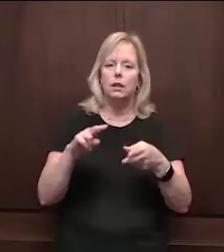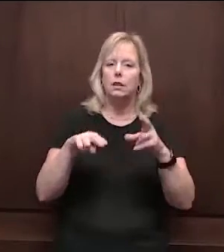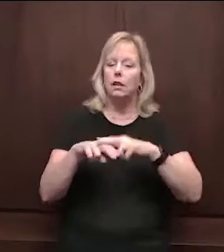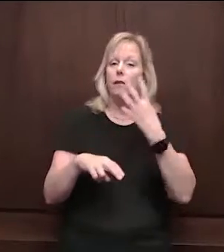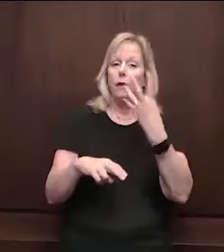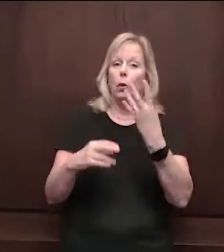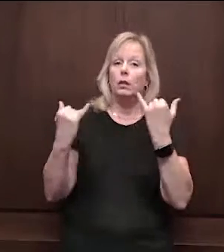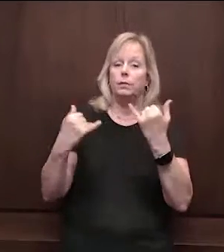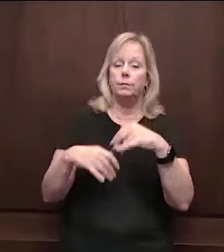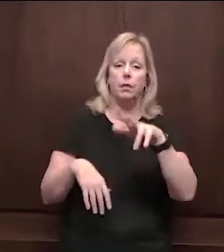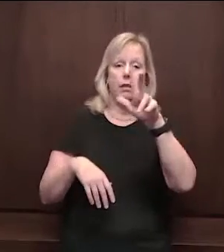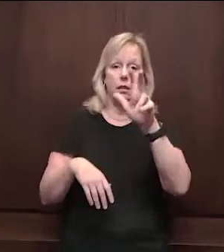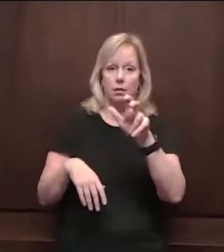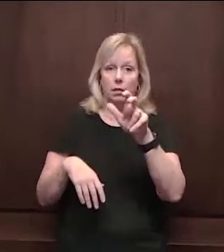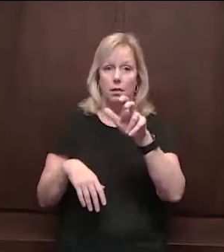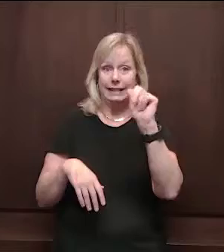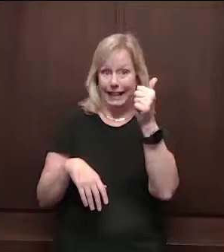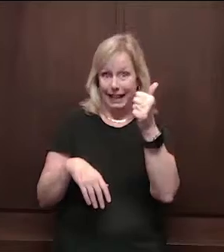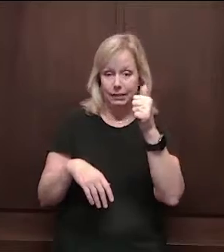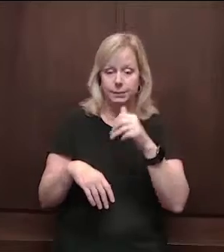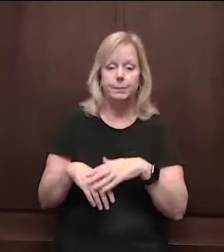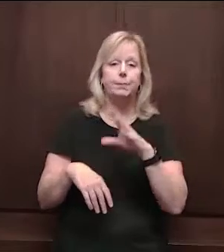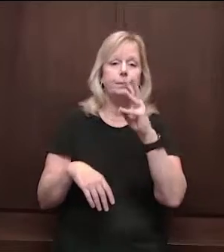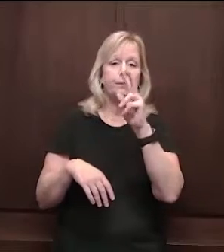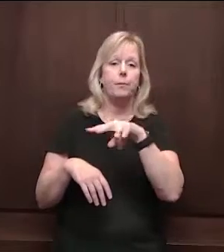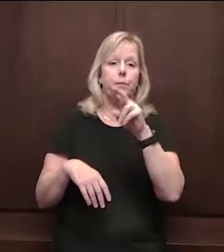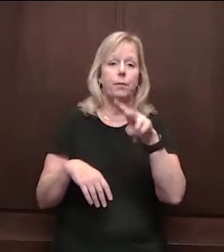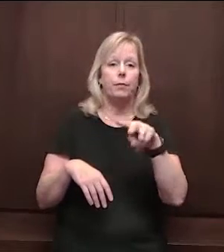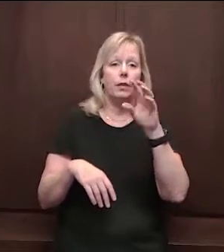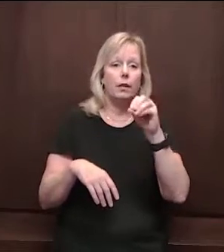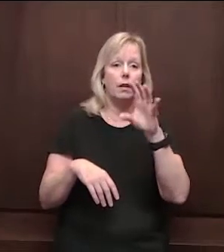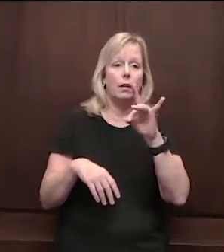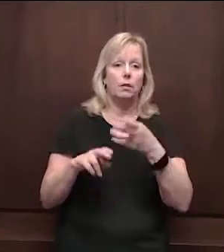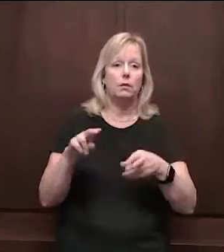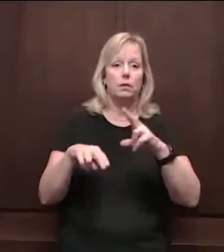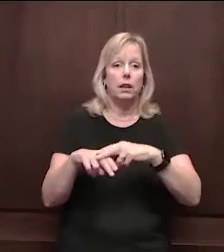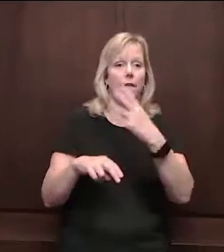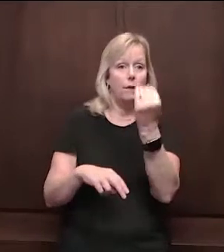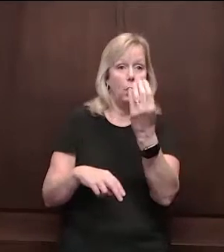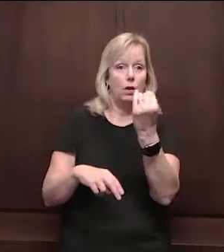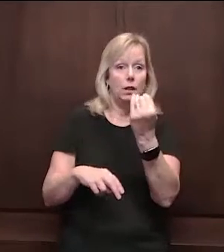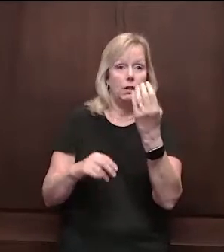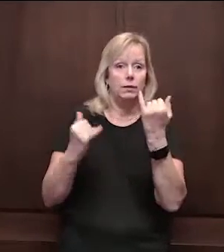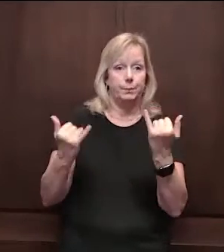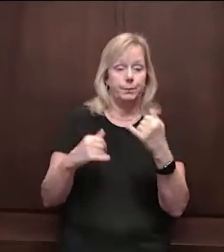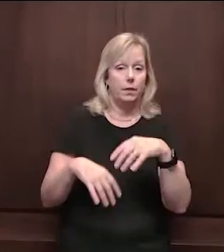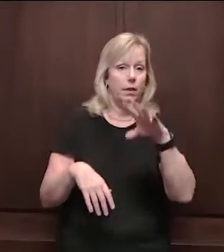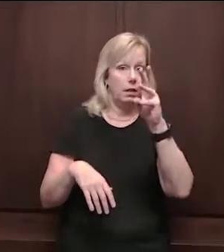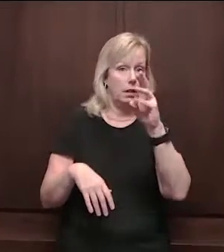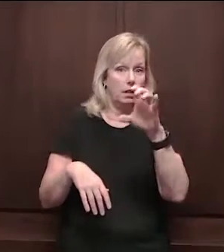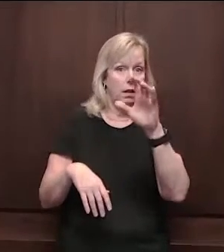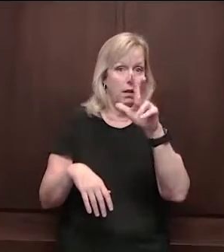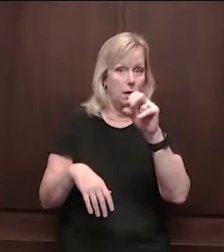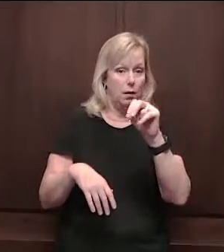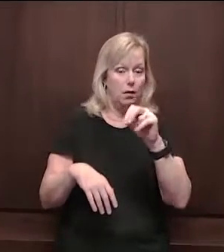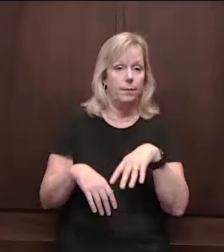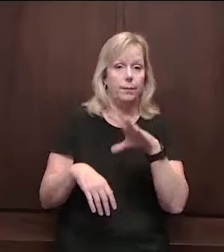up 4 to 310. 62208, up 14 to